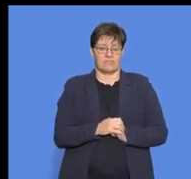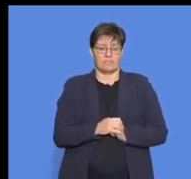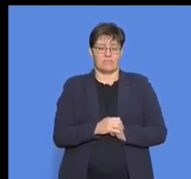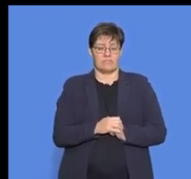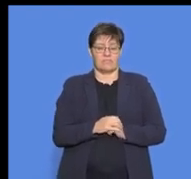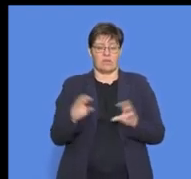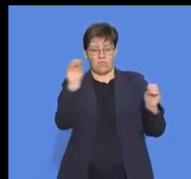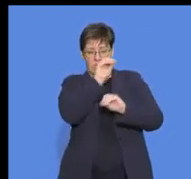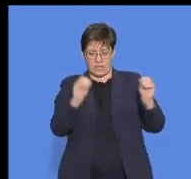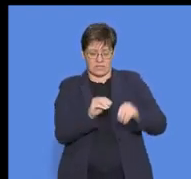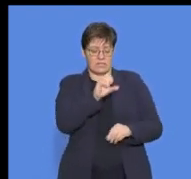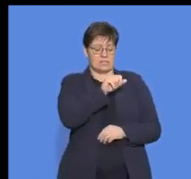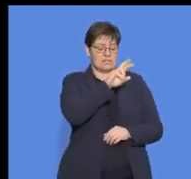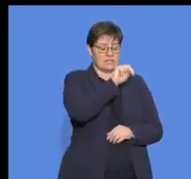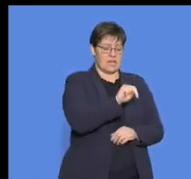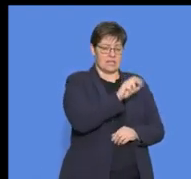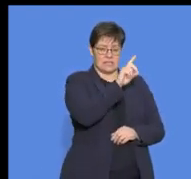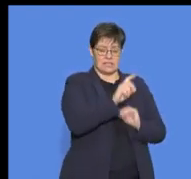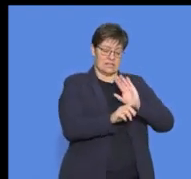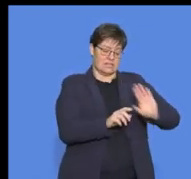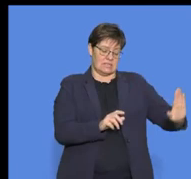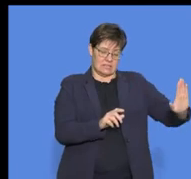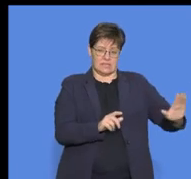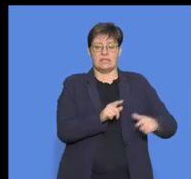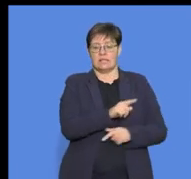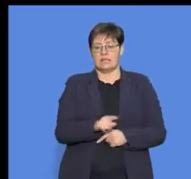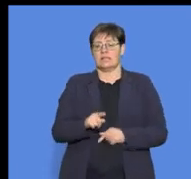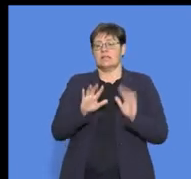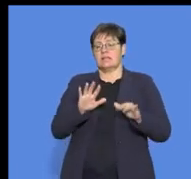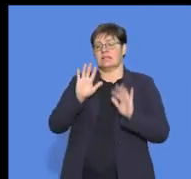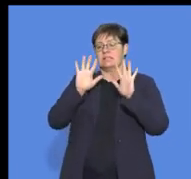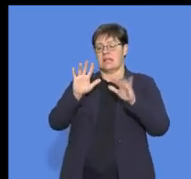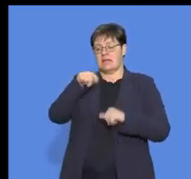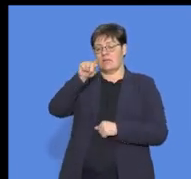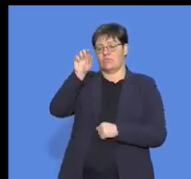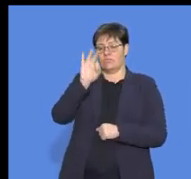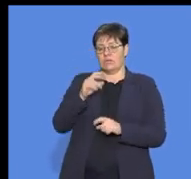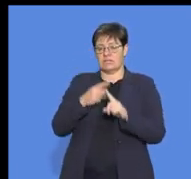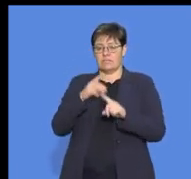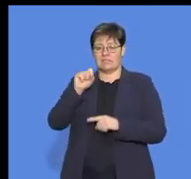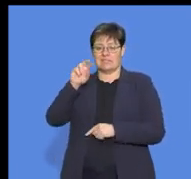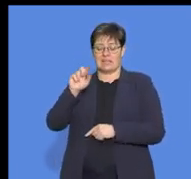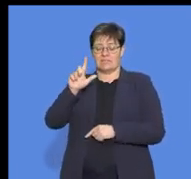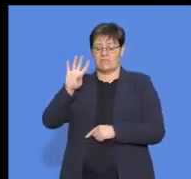19,27. Okay, rearranging slightly so we can do the algebra. We're going to get 10 root 3 times sine